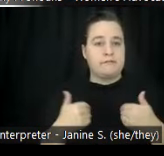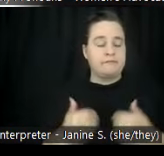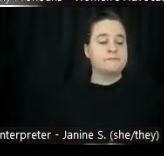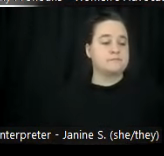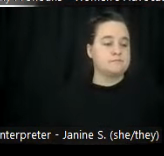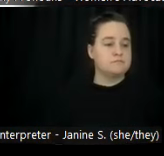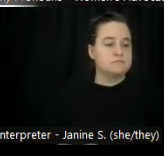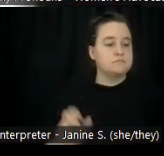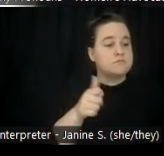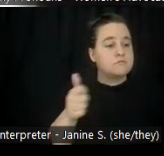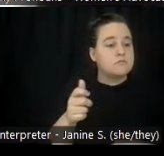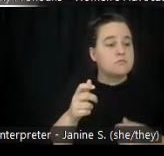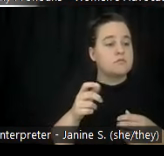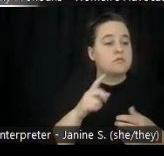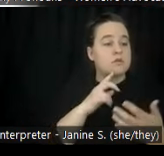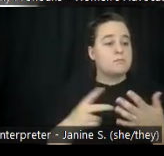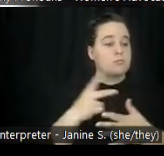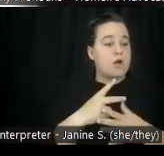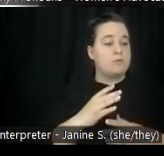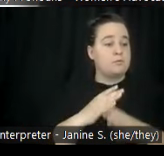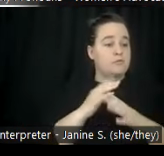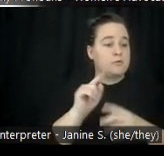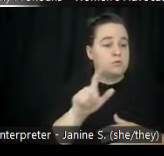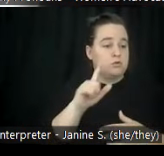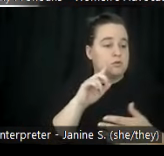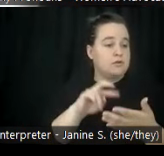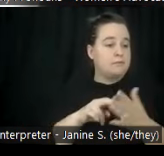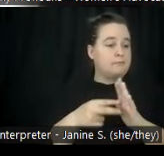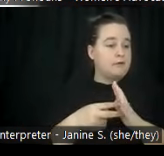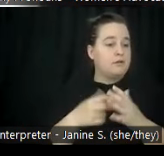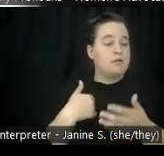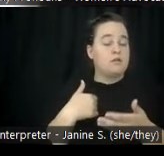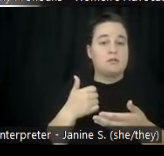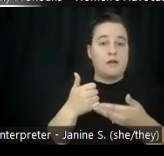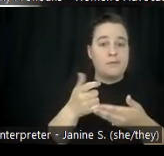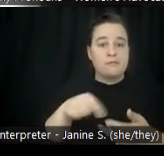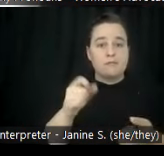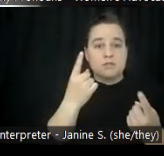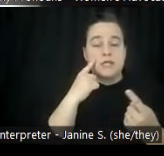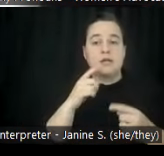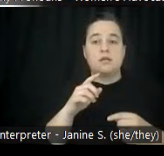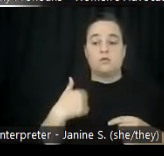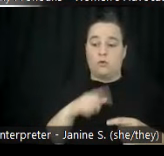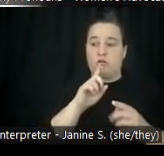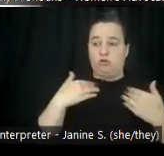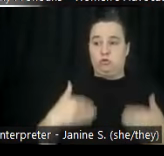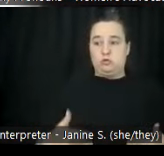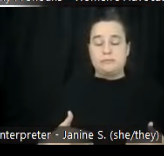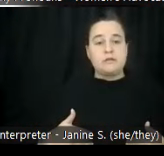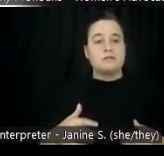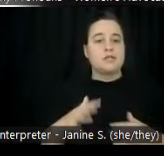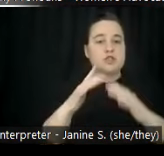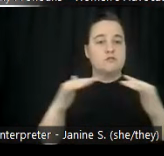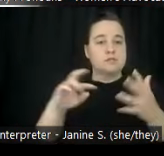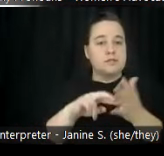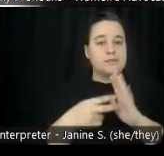saying a primary prevention tool could be helping everyone to understand that we're all human and diversity is the garden of life. Other people are saying